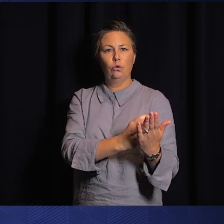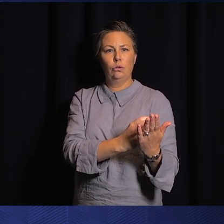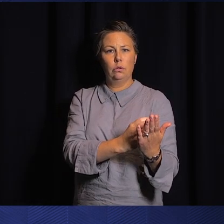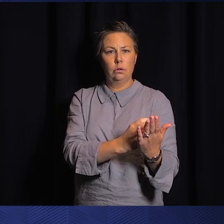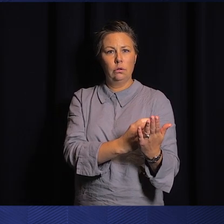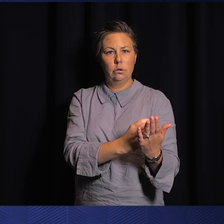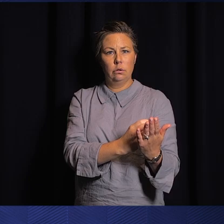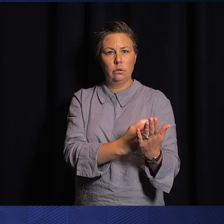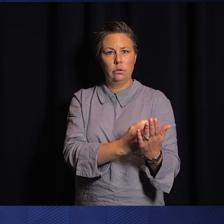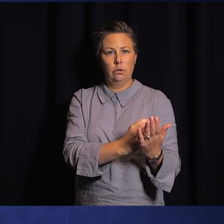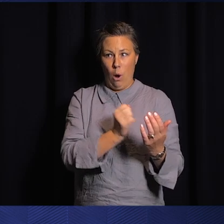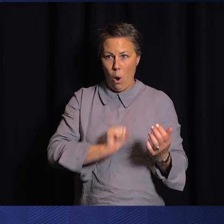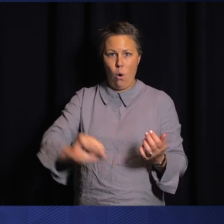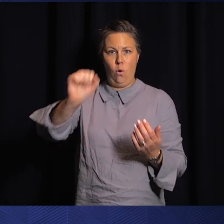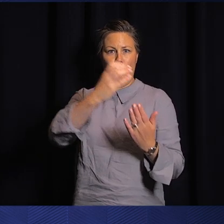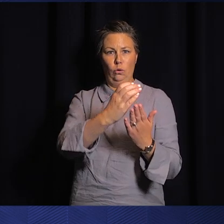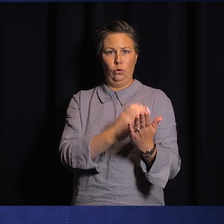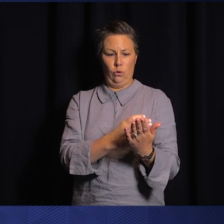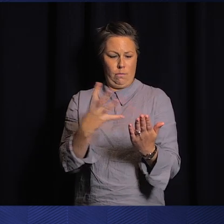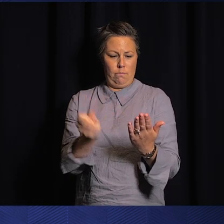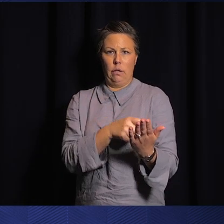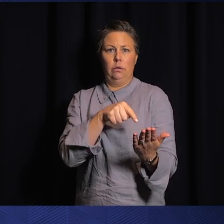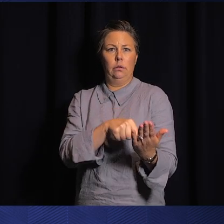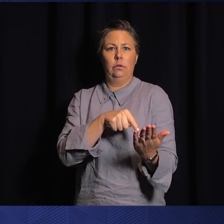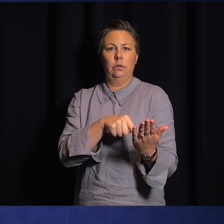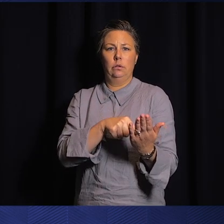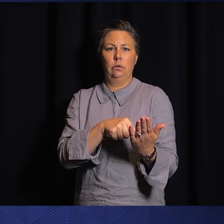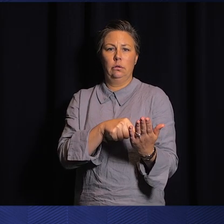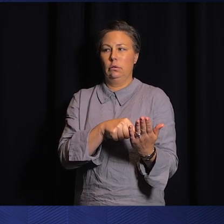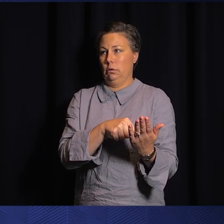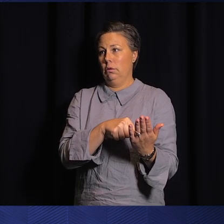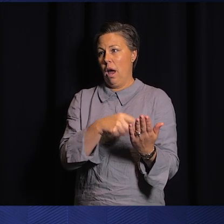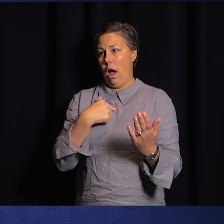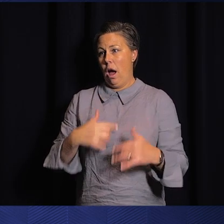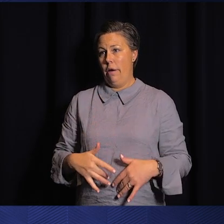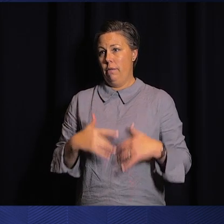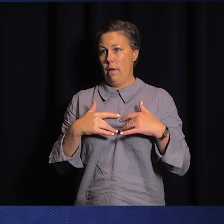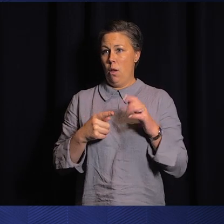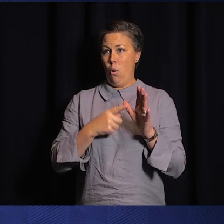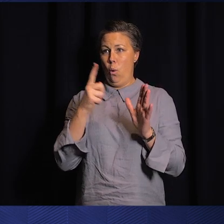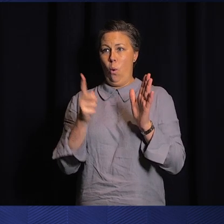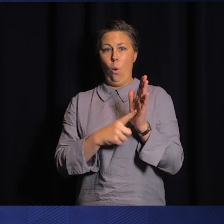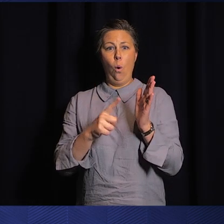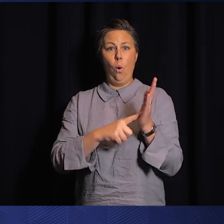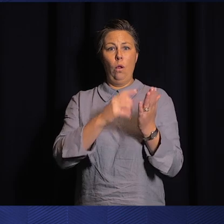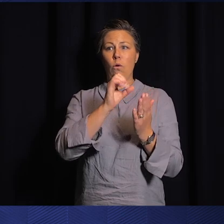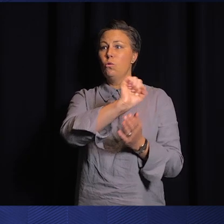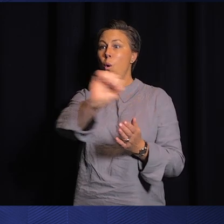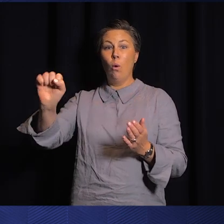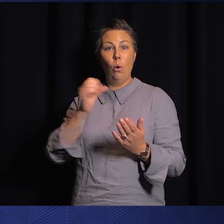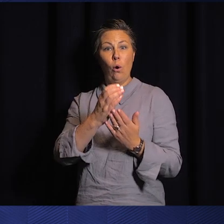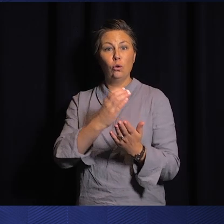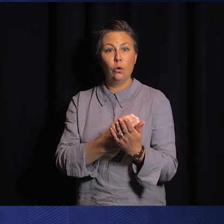is supposed to be implemented. And the constitution, I'm sure that in all the constitutions from your different countries,